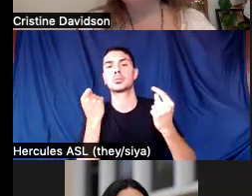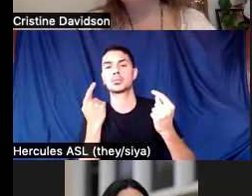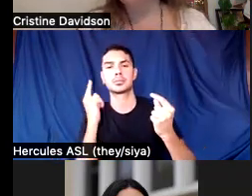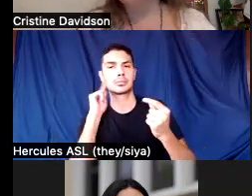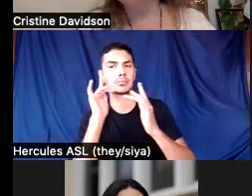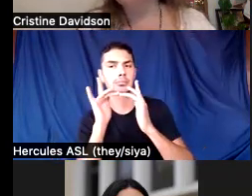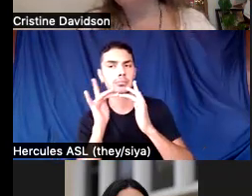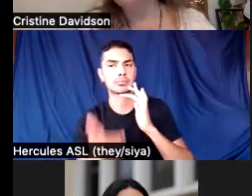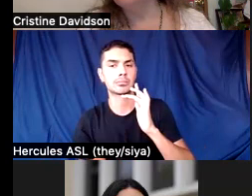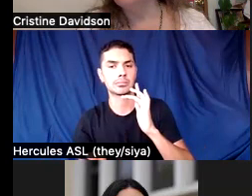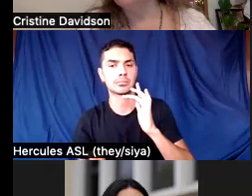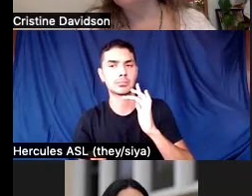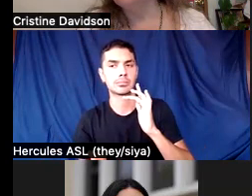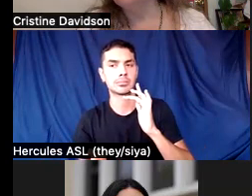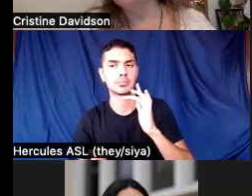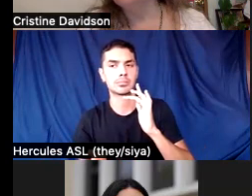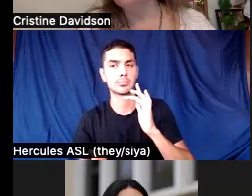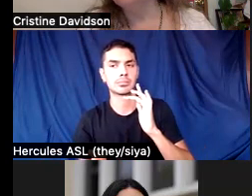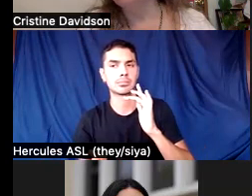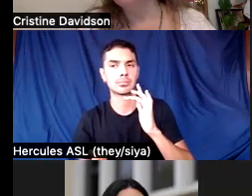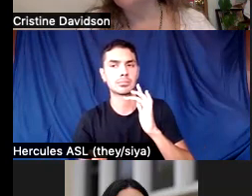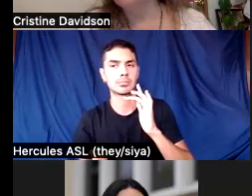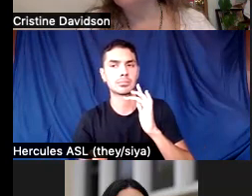Today, about a month ago.